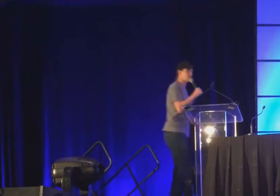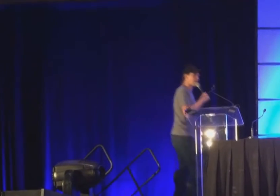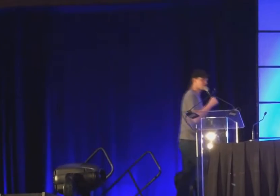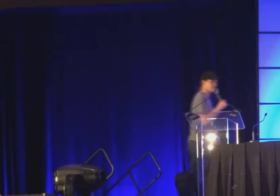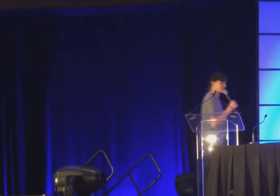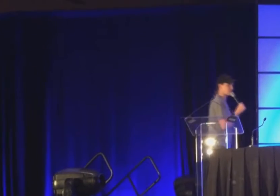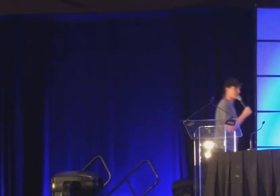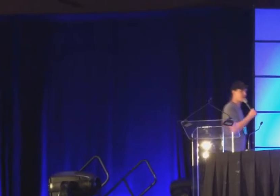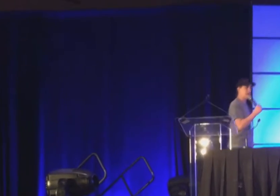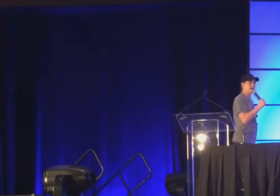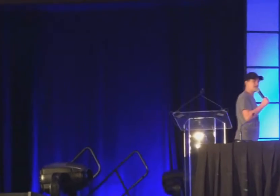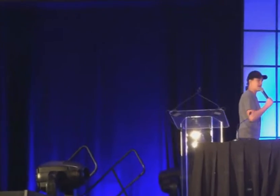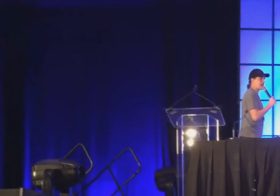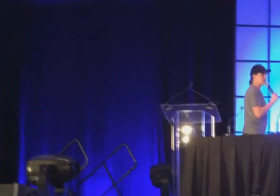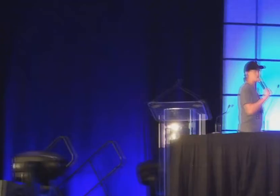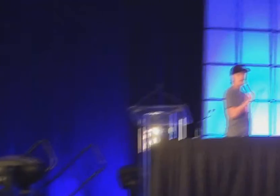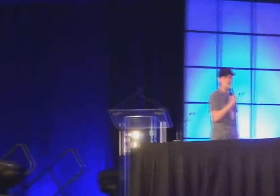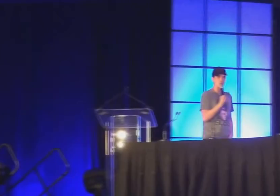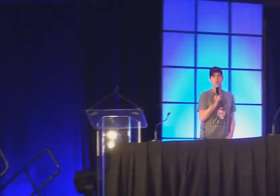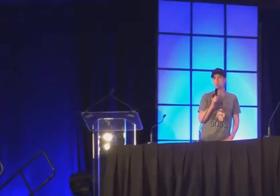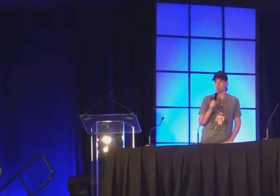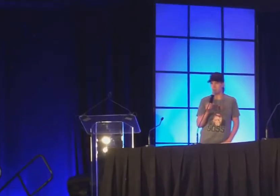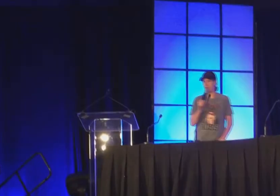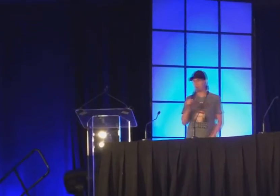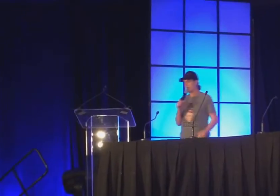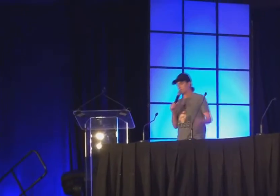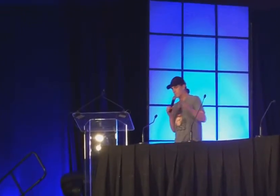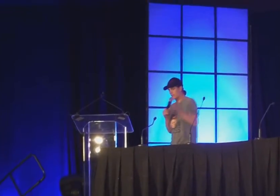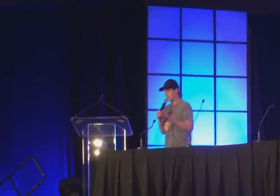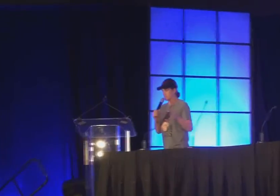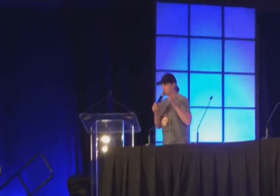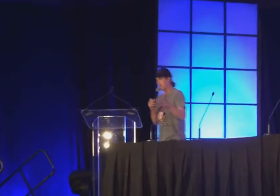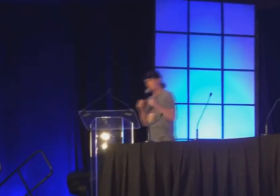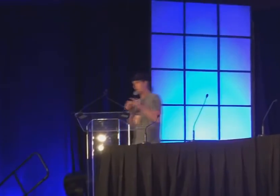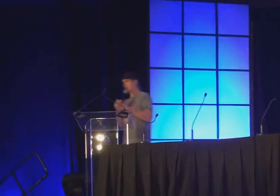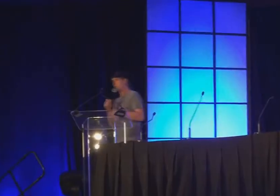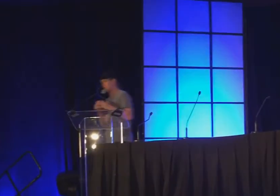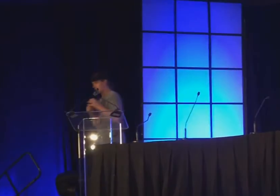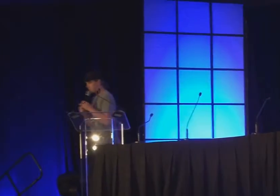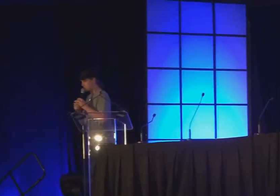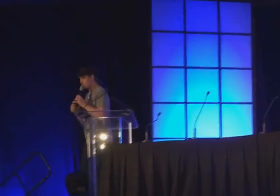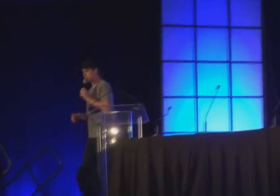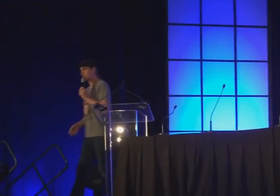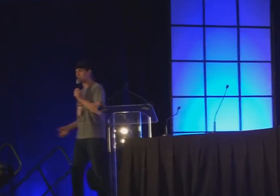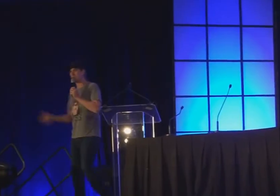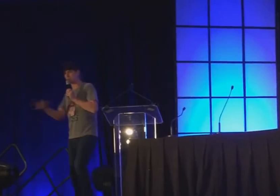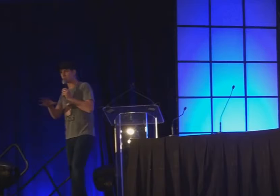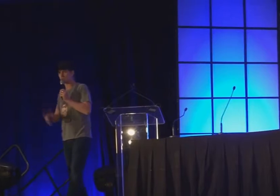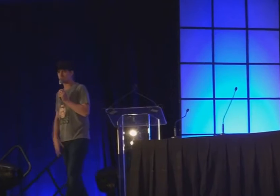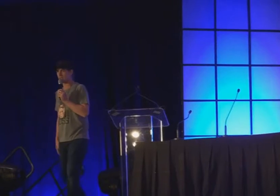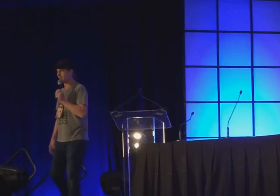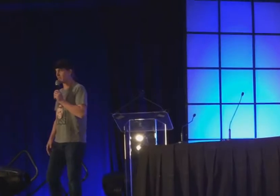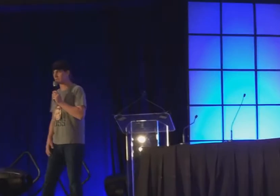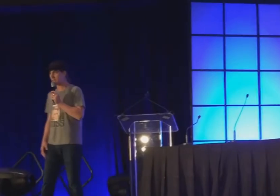Two Smoking Barrels. I'm the Juggernaut, bitch. Yeah, we got some other people that we're waiting to hear back that might come in and be part of